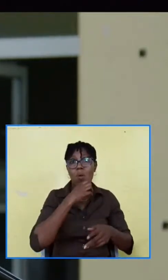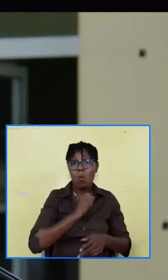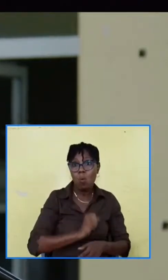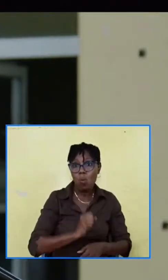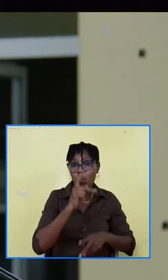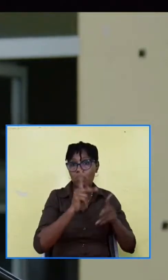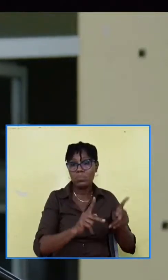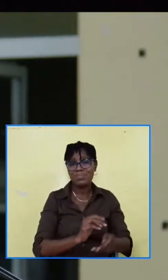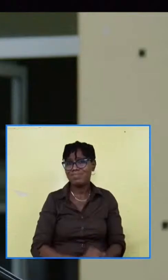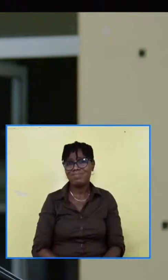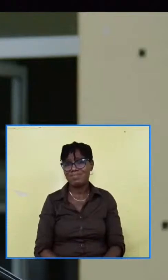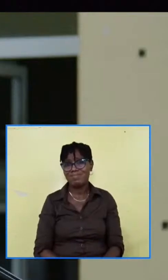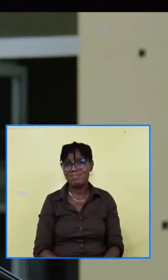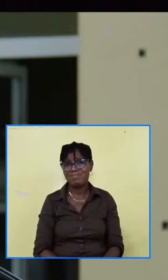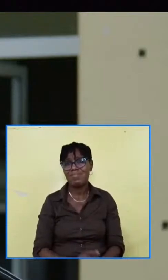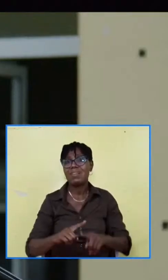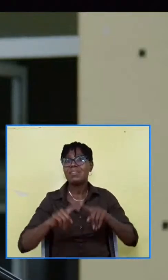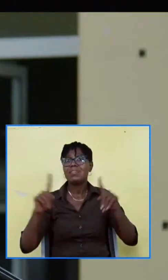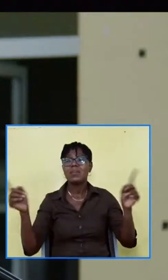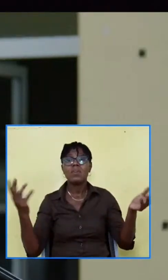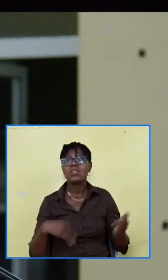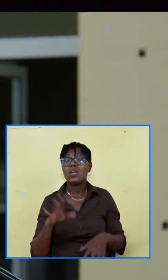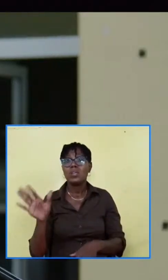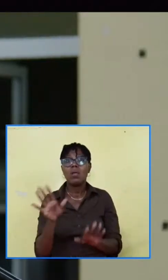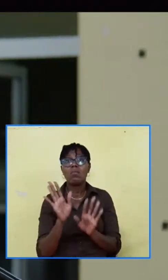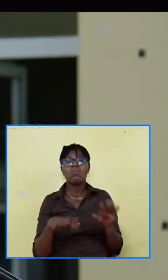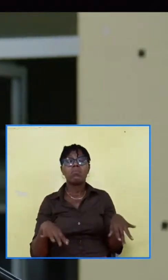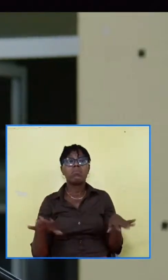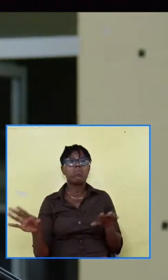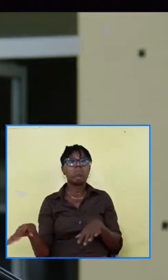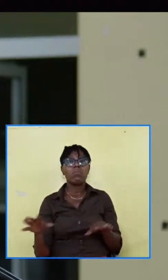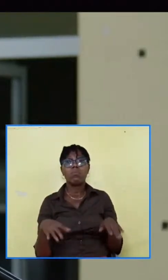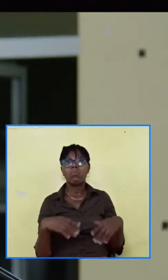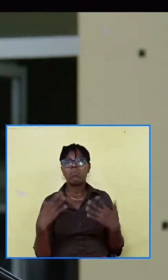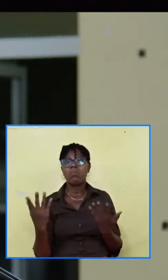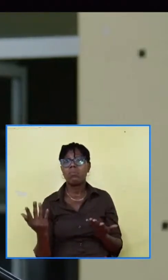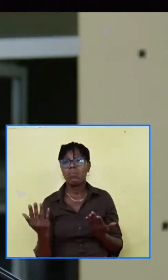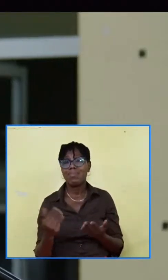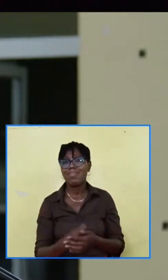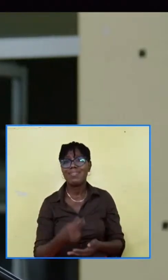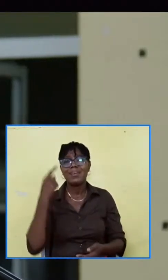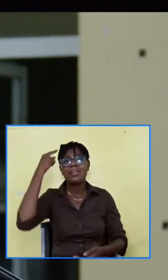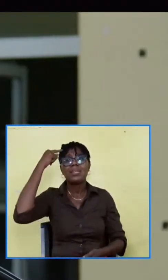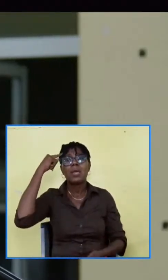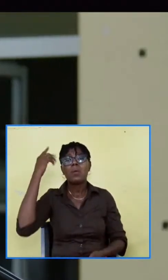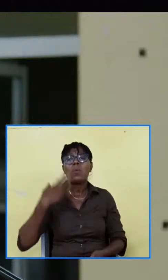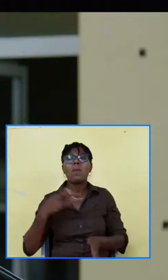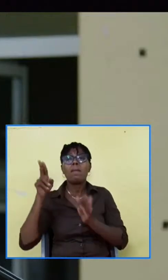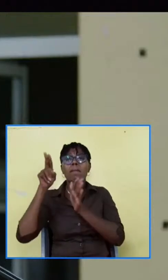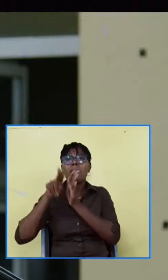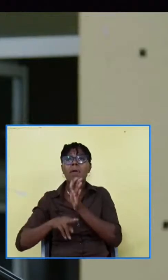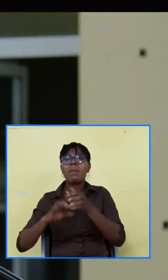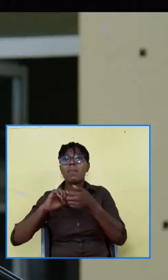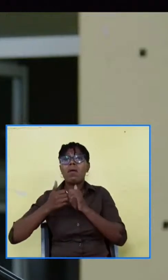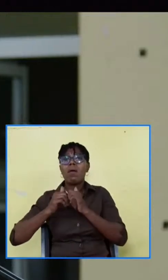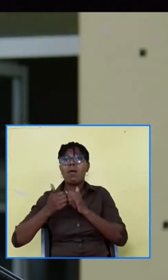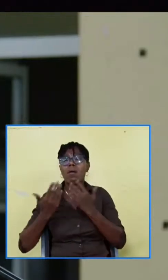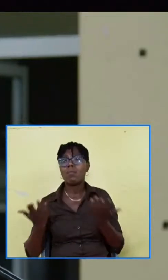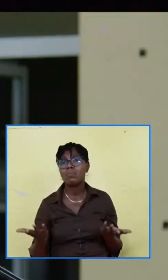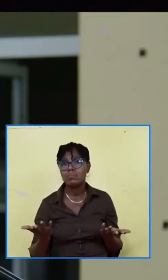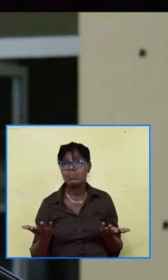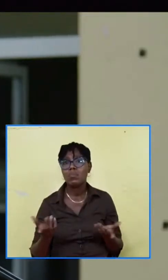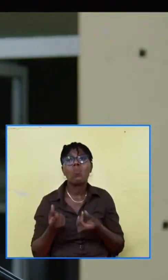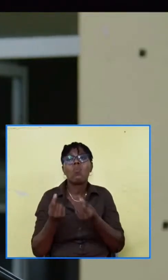living life. And let's say the main consideration of older persons is how you're going to bury me. I heard a lady